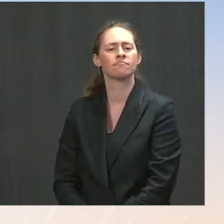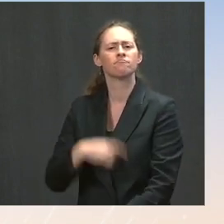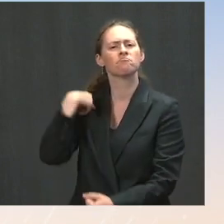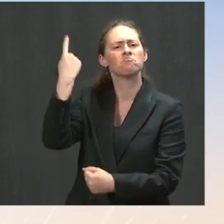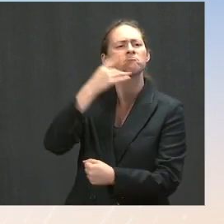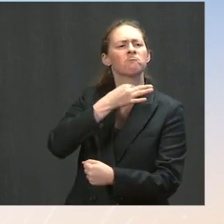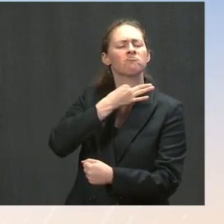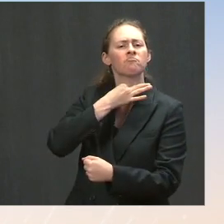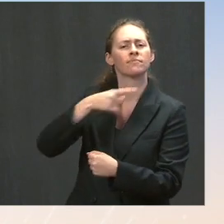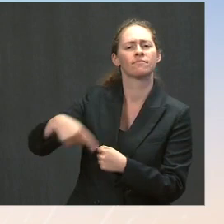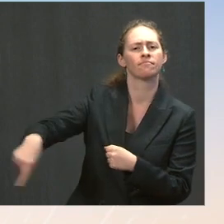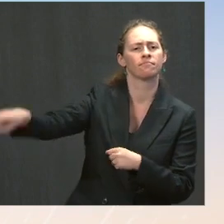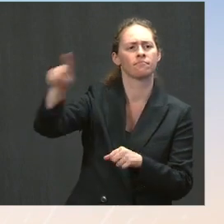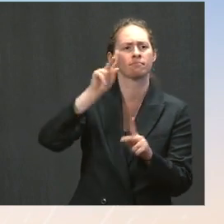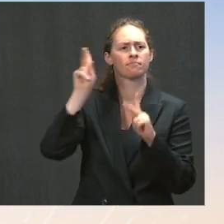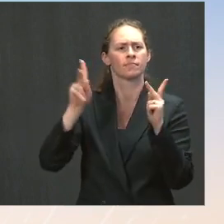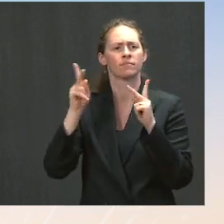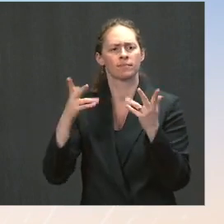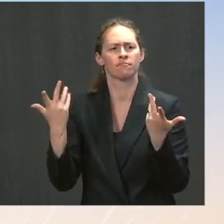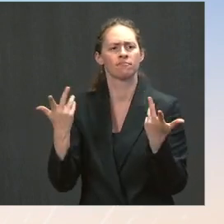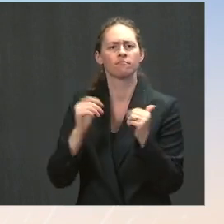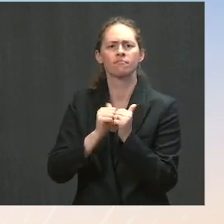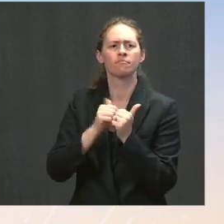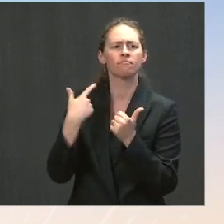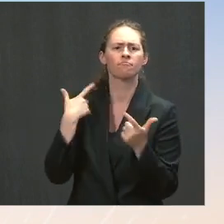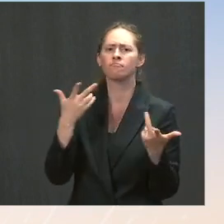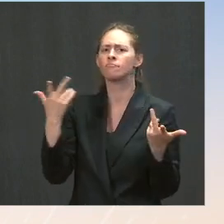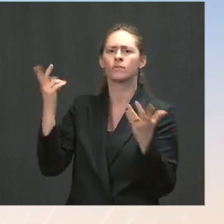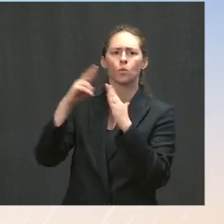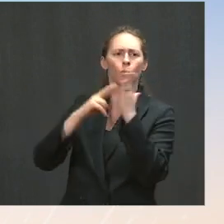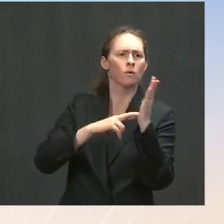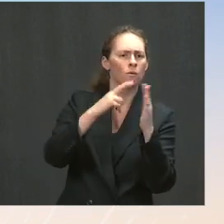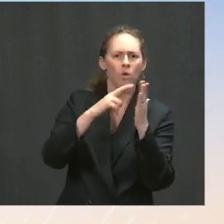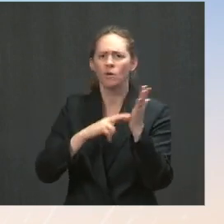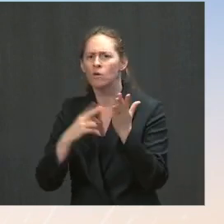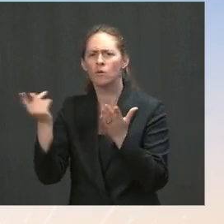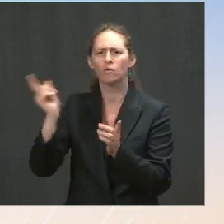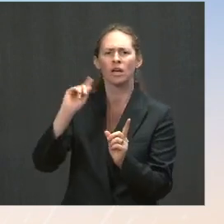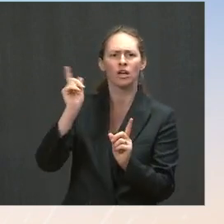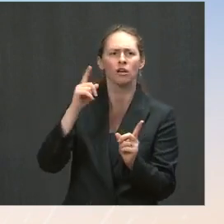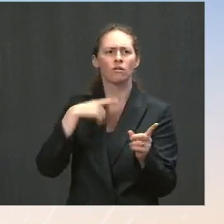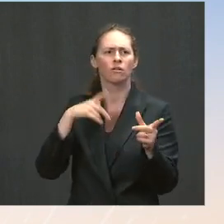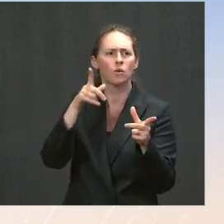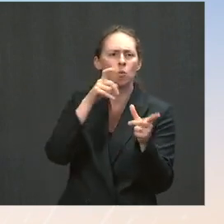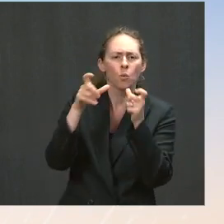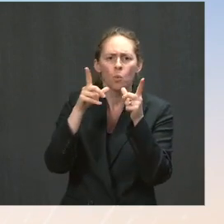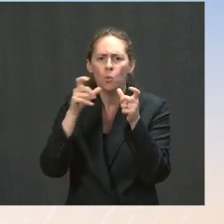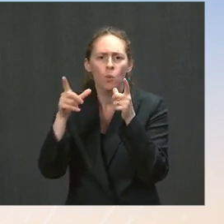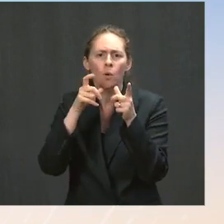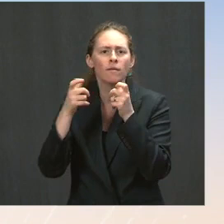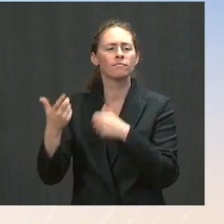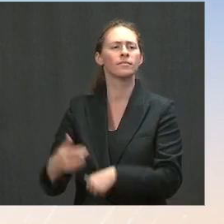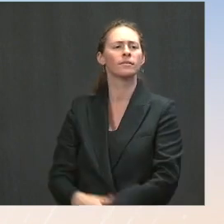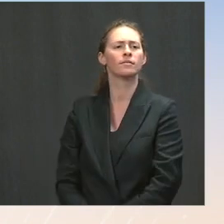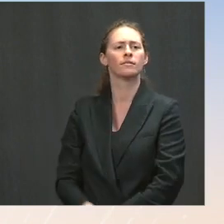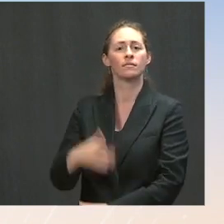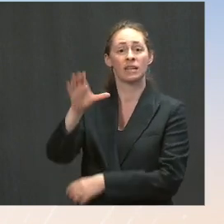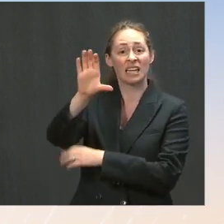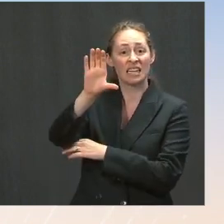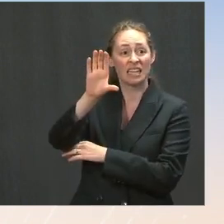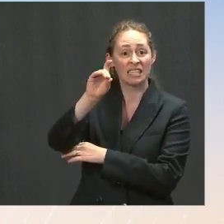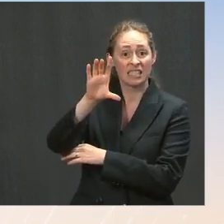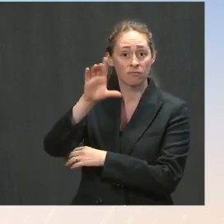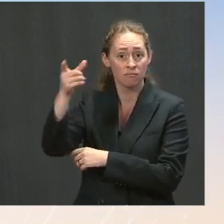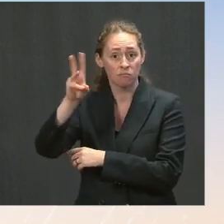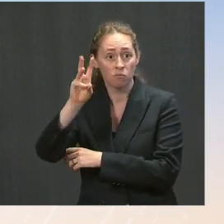about making these decisions day to day? Do they need to be looking at a CDC website for the positivity rate in their community? Do they need to be